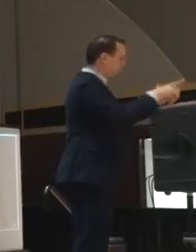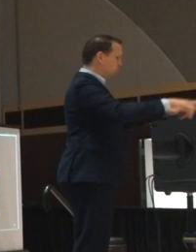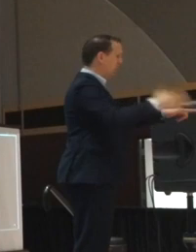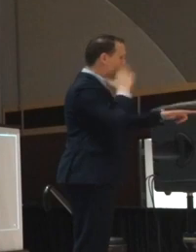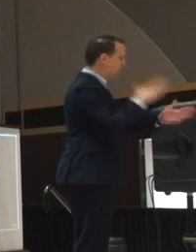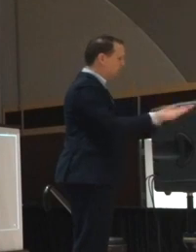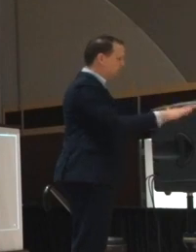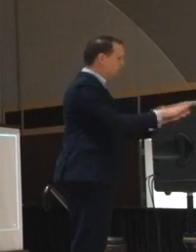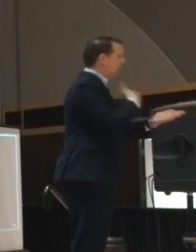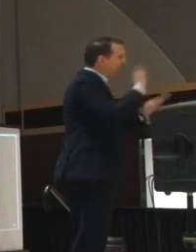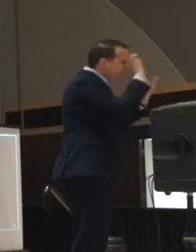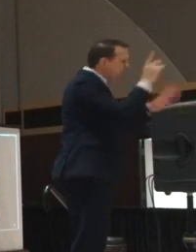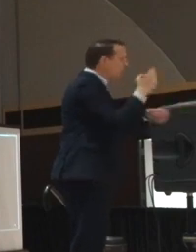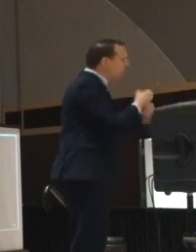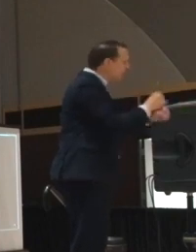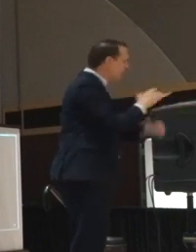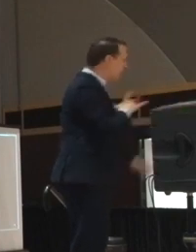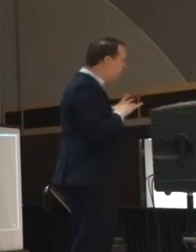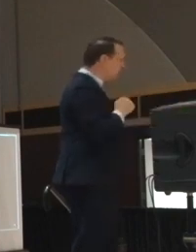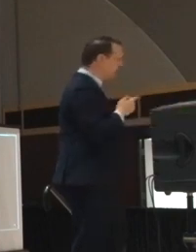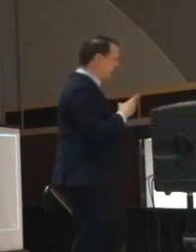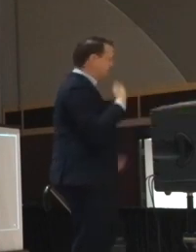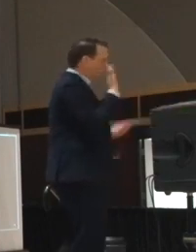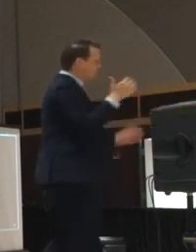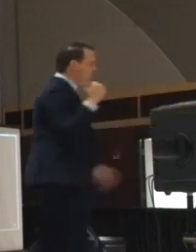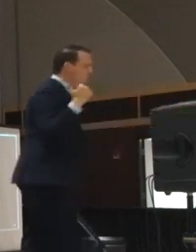know eclipses made these funky shadows.